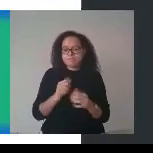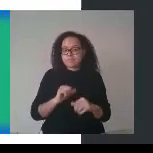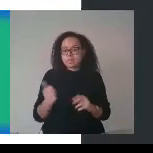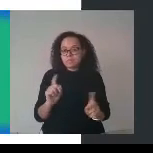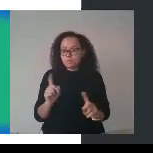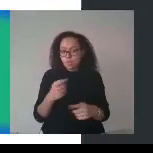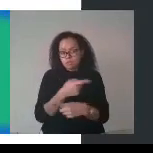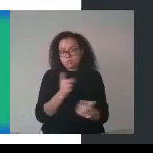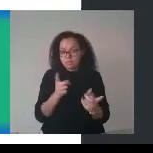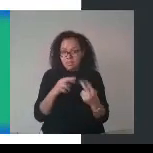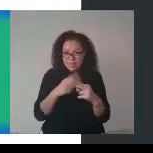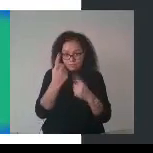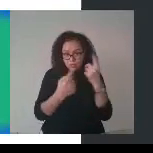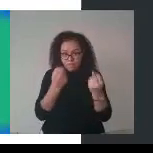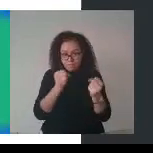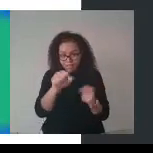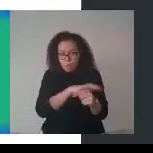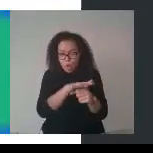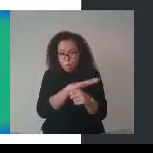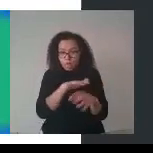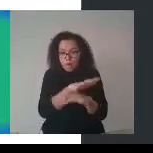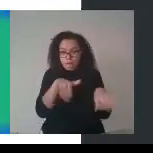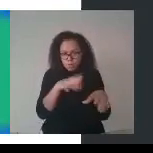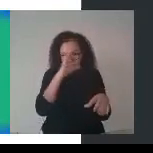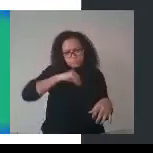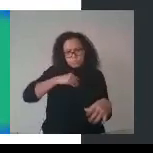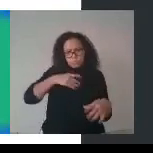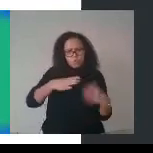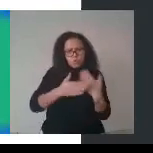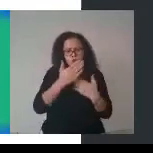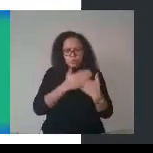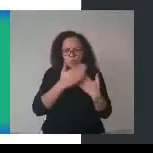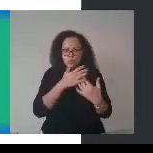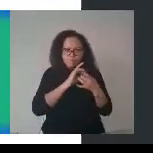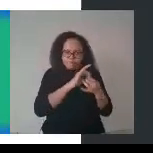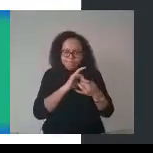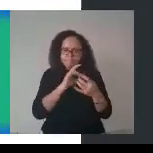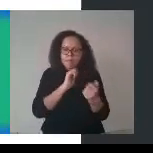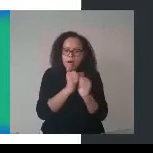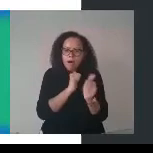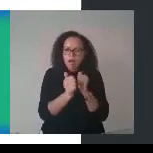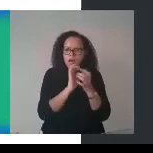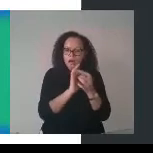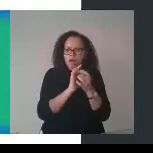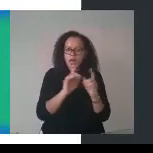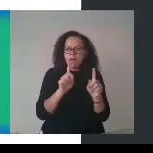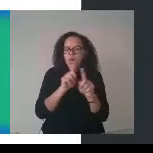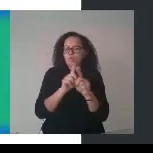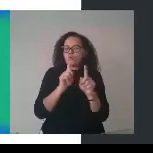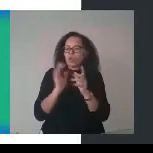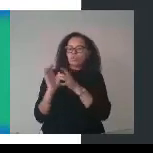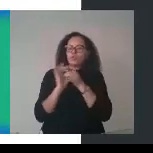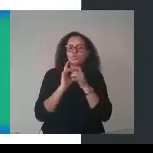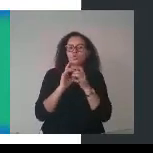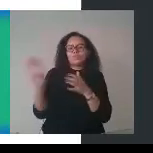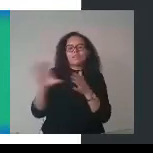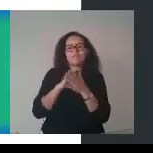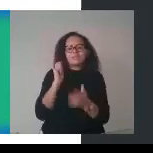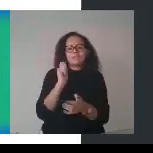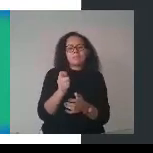pool, because we're always looking for new pools to work with. We're always looking for new partners and collaborators and joint funding bid around community health and